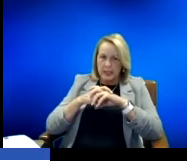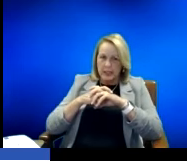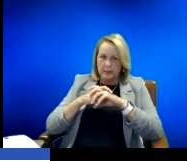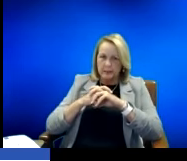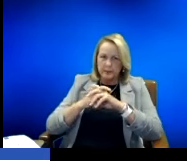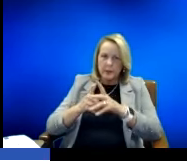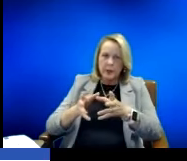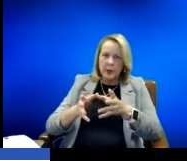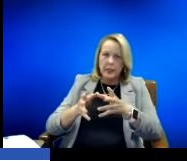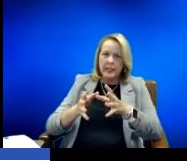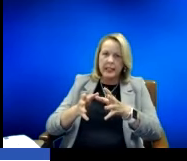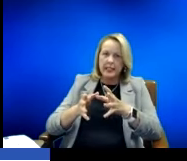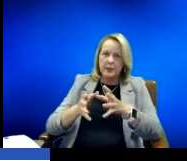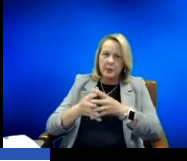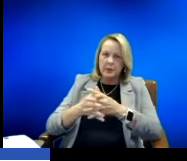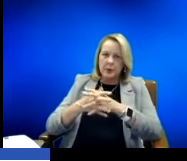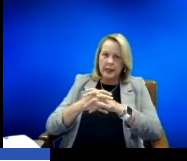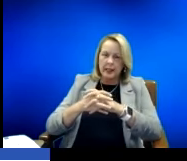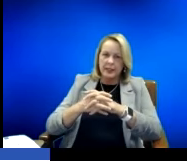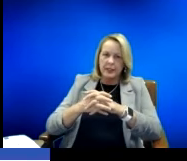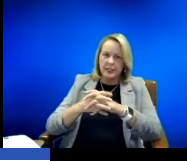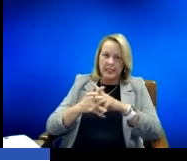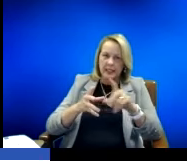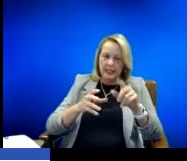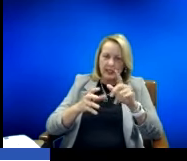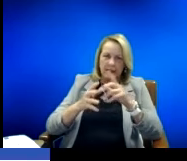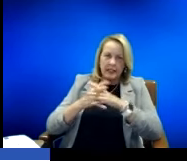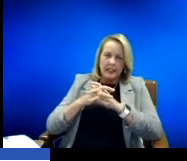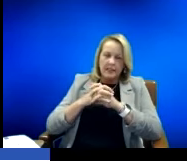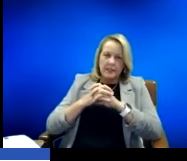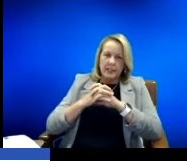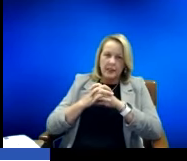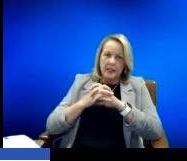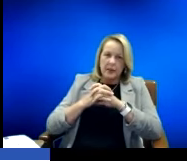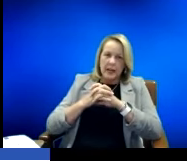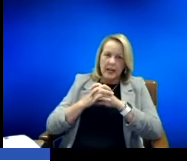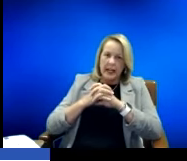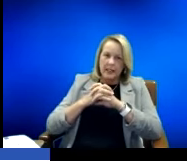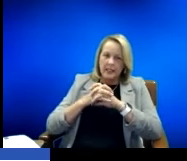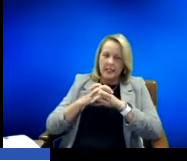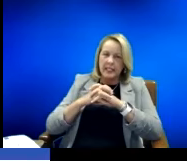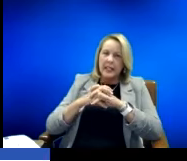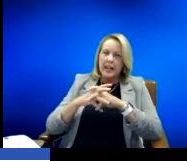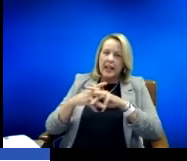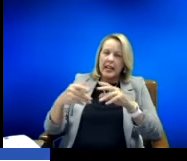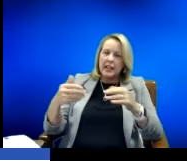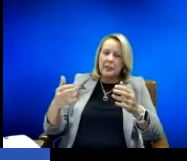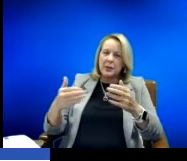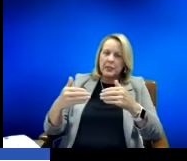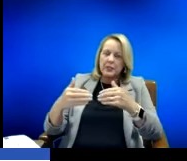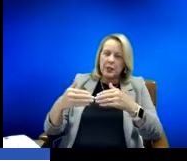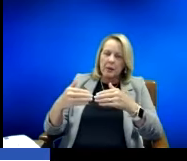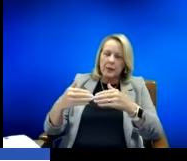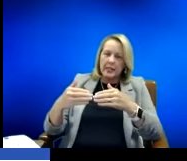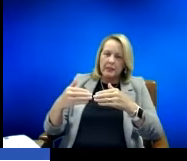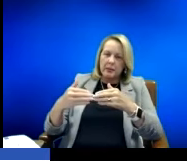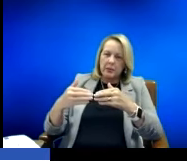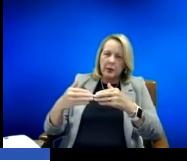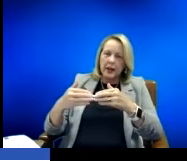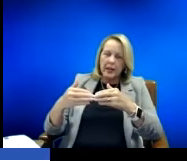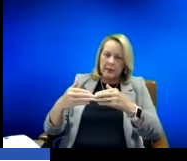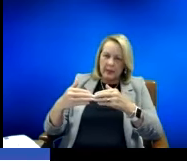that money. One thing I did want to point out, you see the little footnote there by housing. If you withdraw